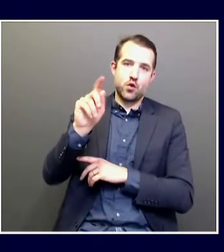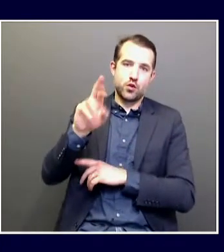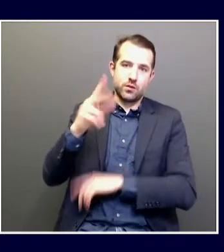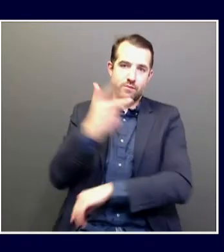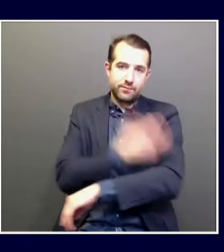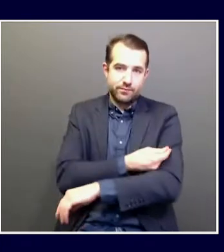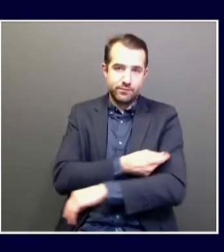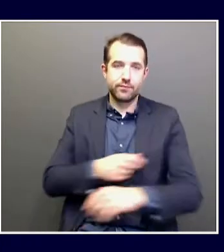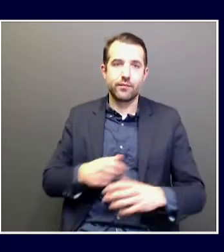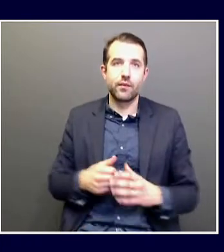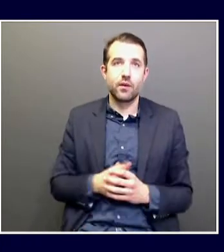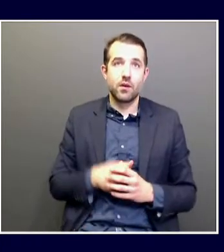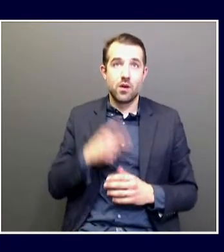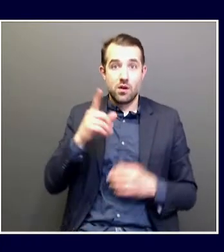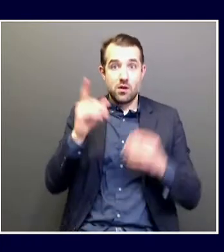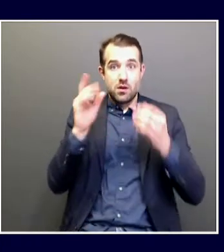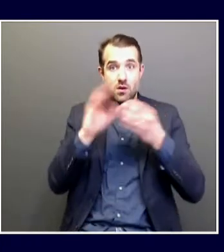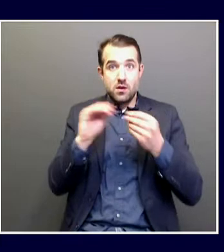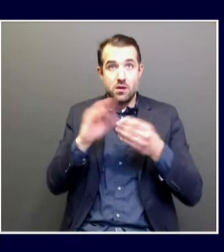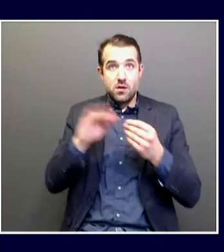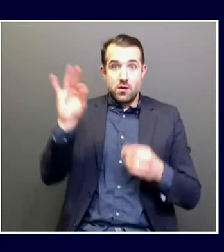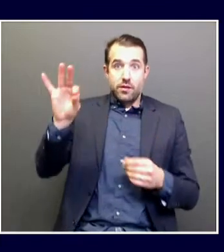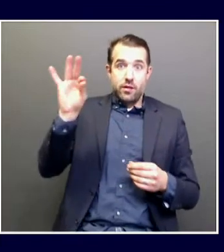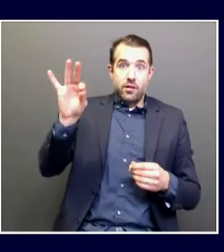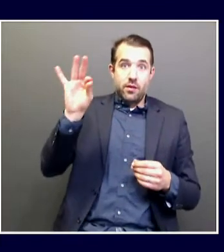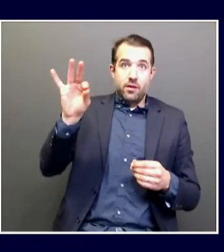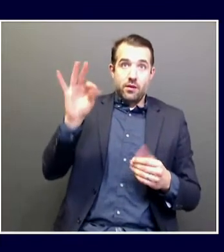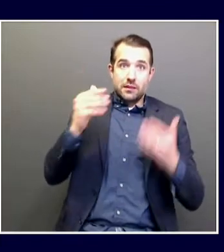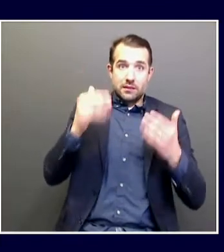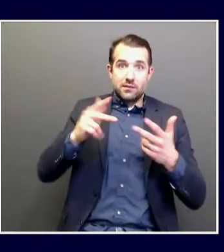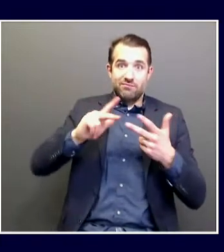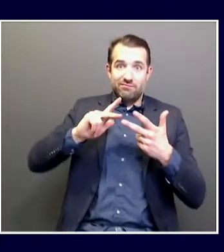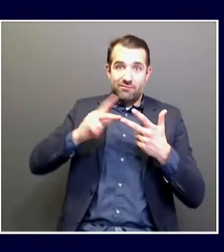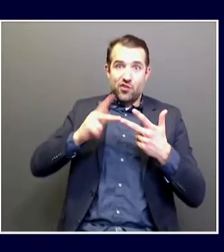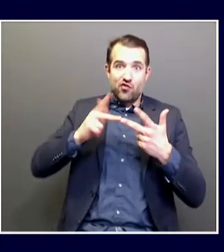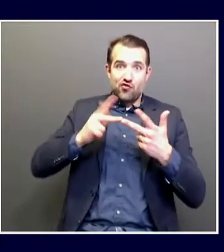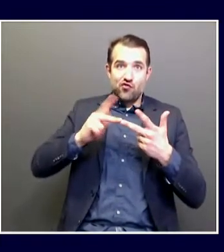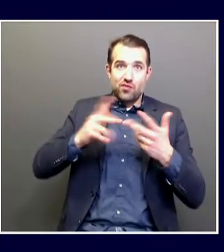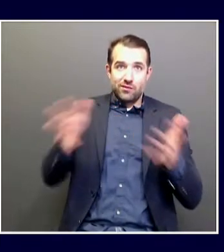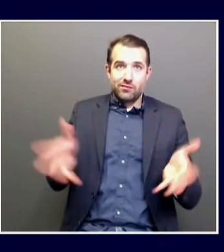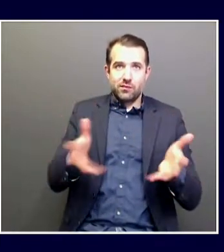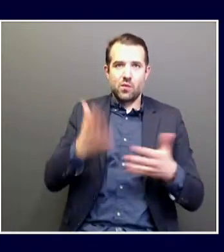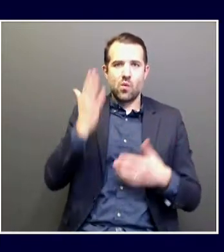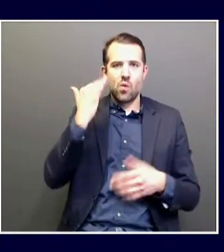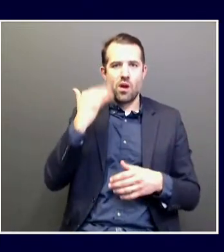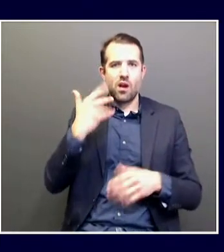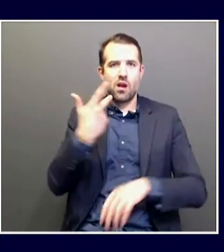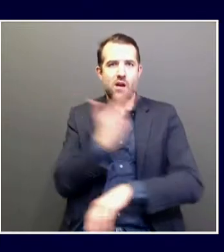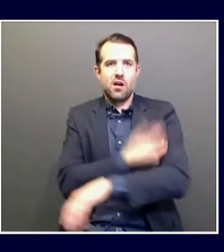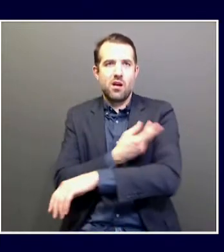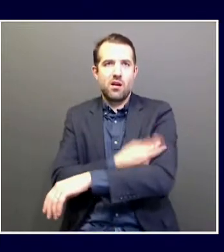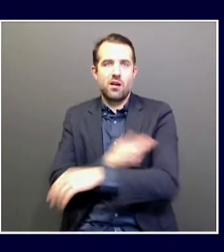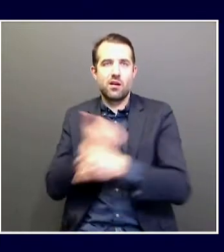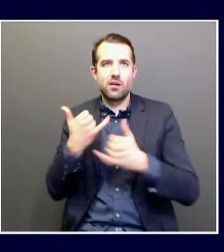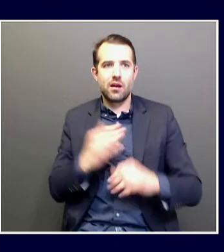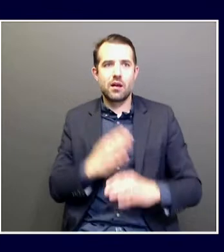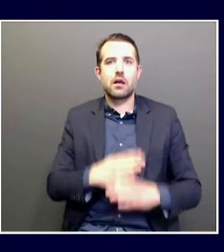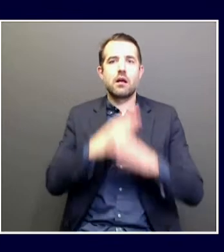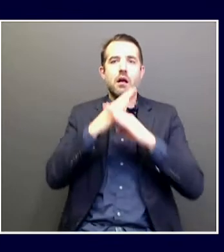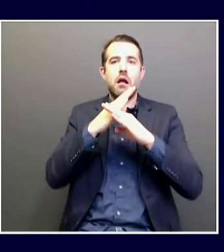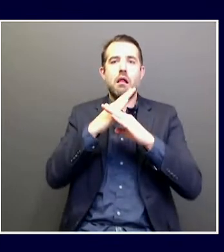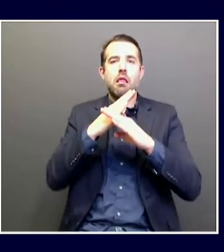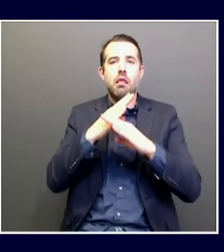the need to get boosters with concerns about waning efficacy and just a rising case